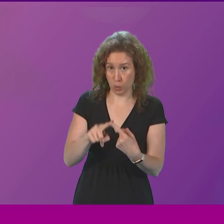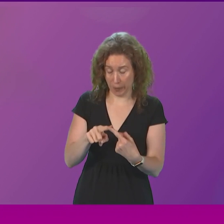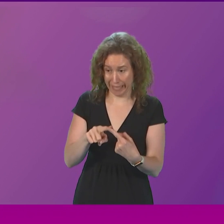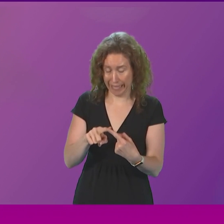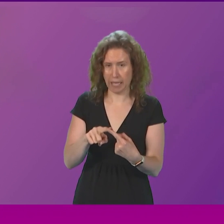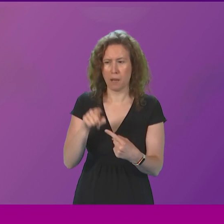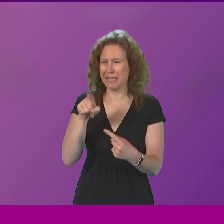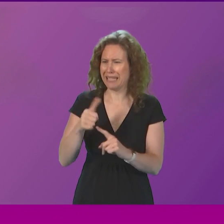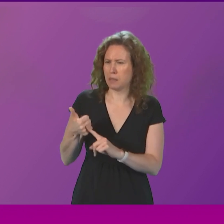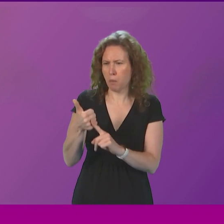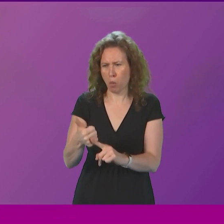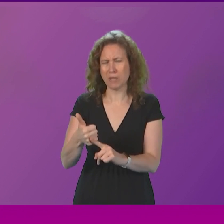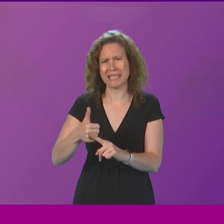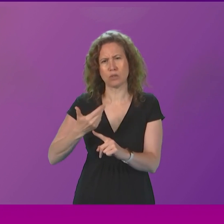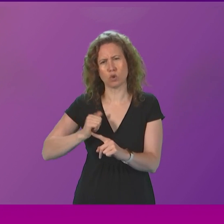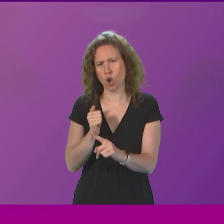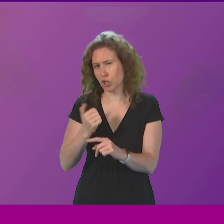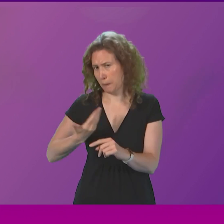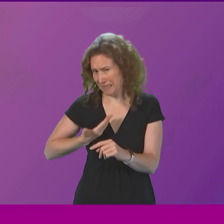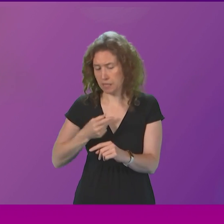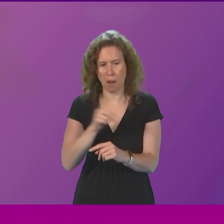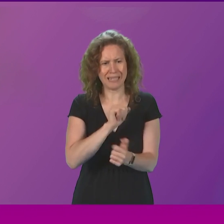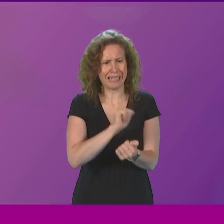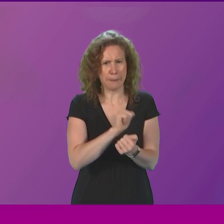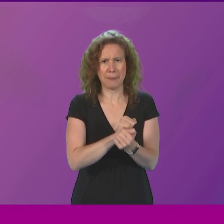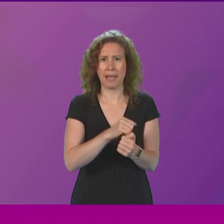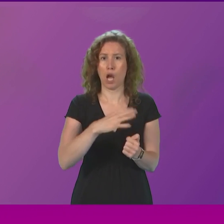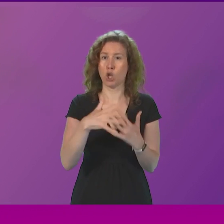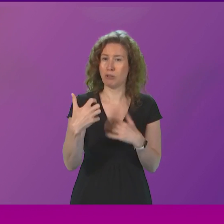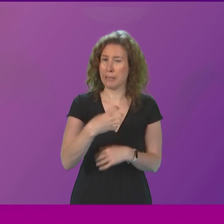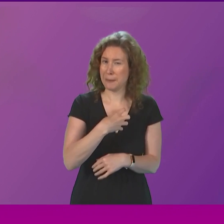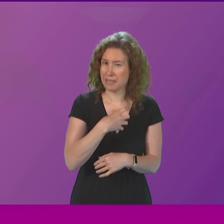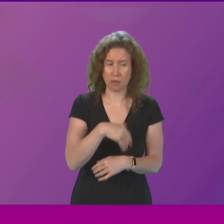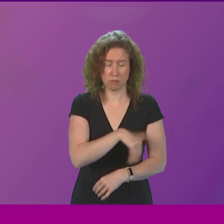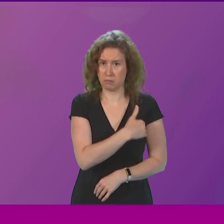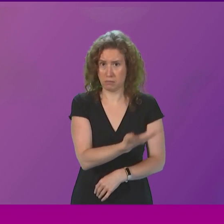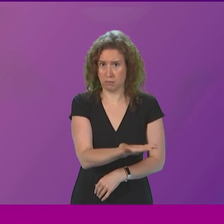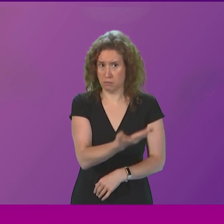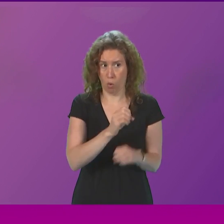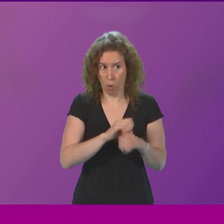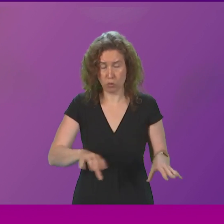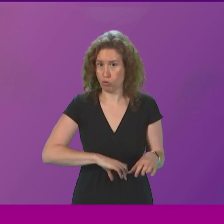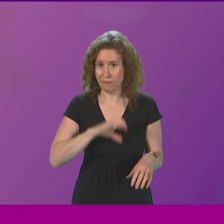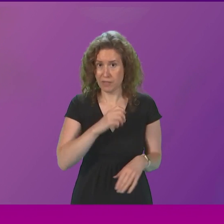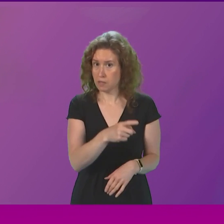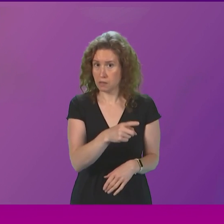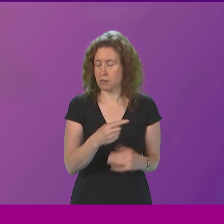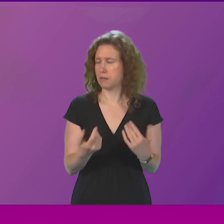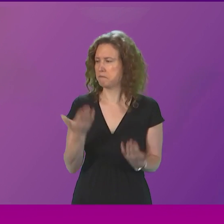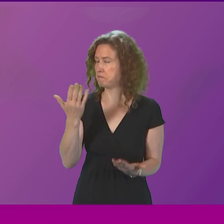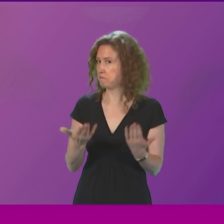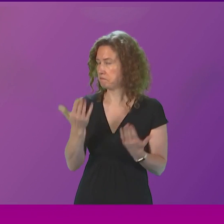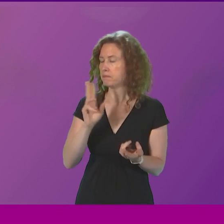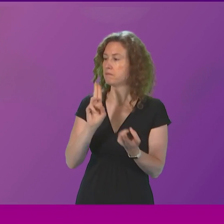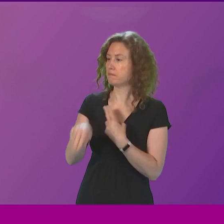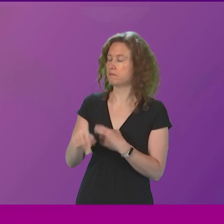Scottish businesses while keeping an incompetent Green Minister who has lost their confidence? First Minister.